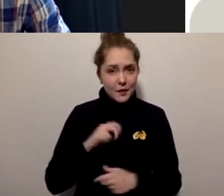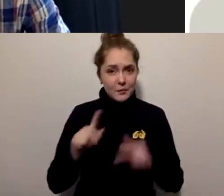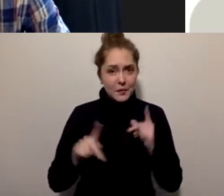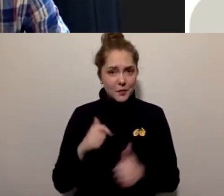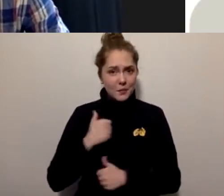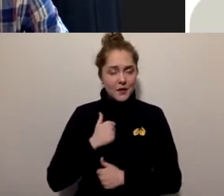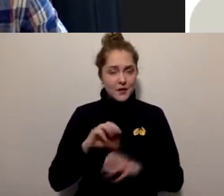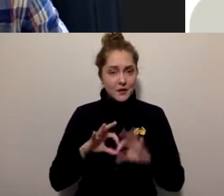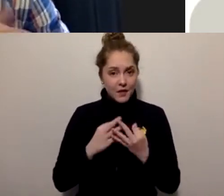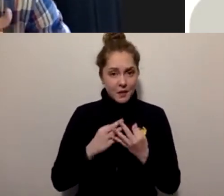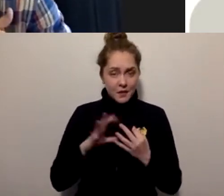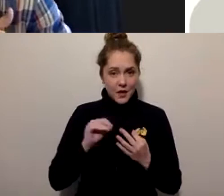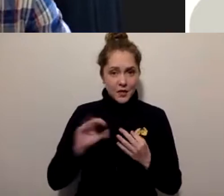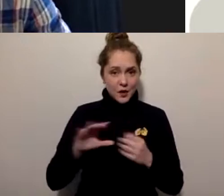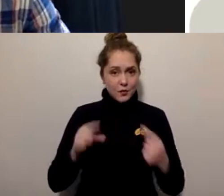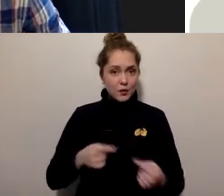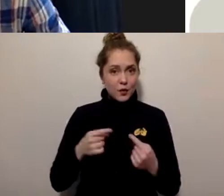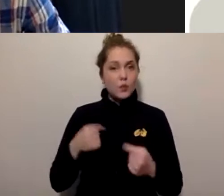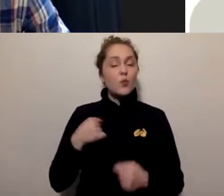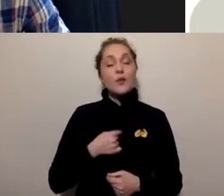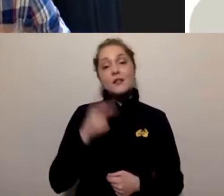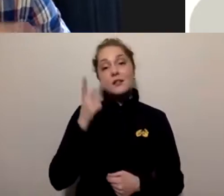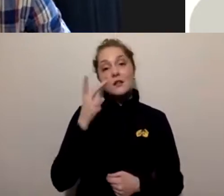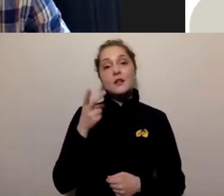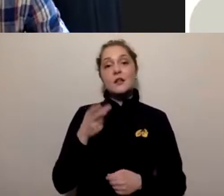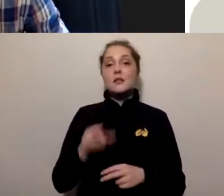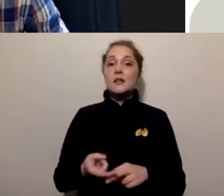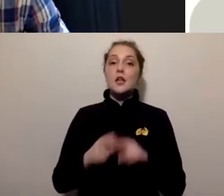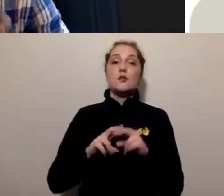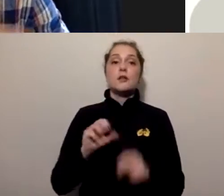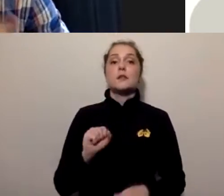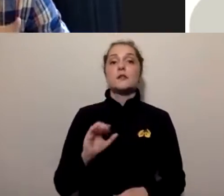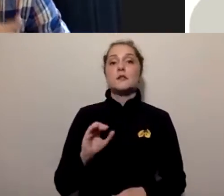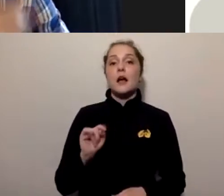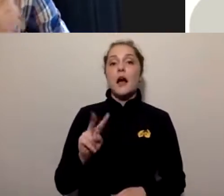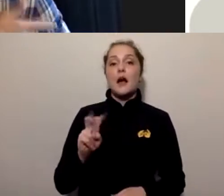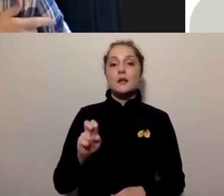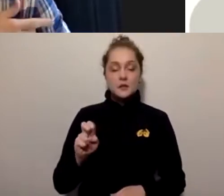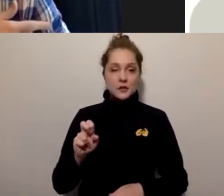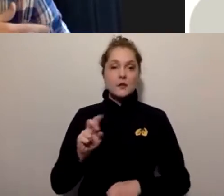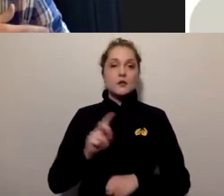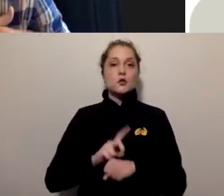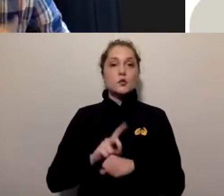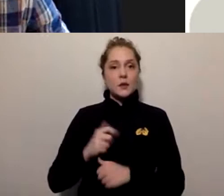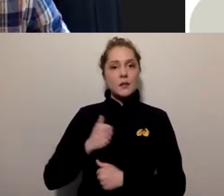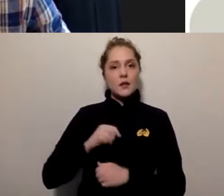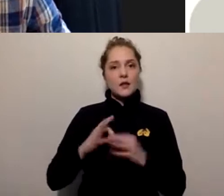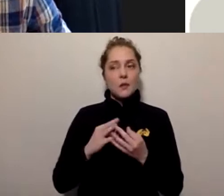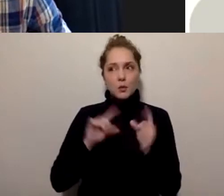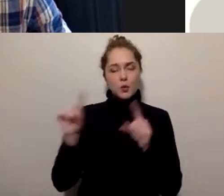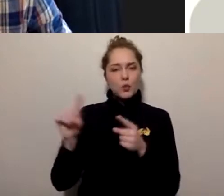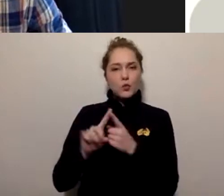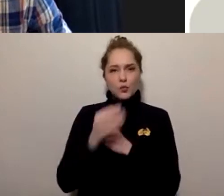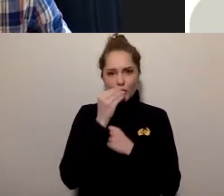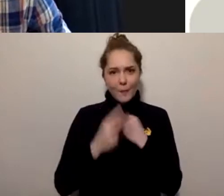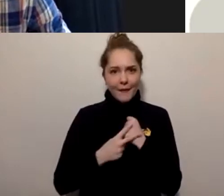that are struggling right now. We've seen an increase in active duty military families in the food bank line. And I